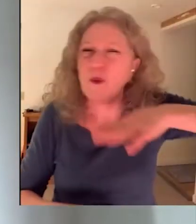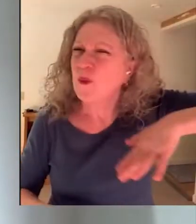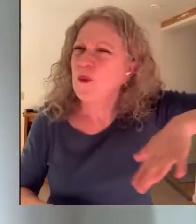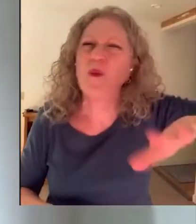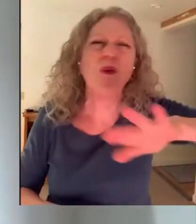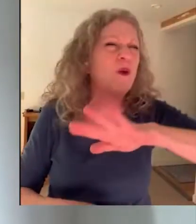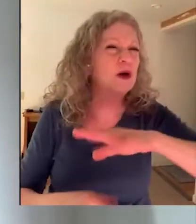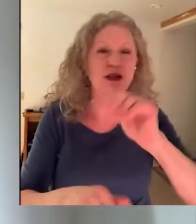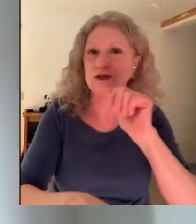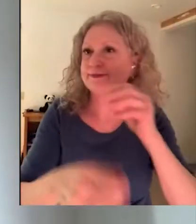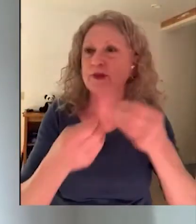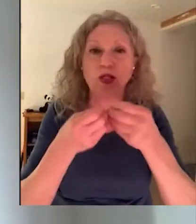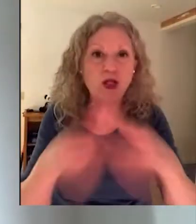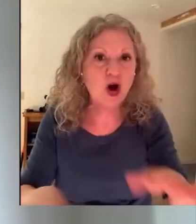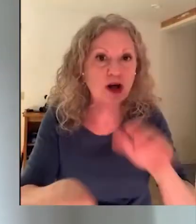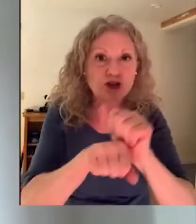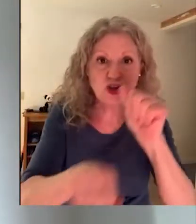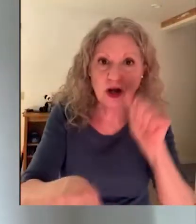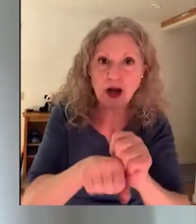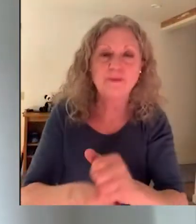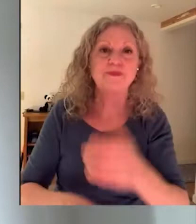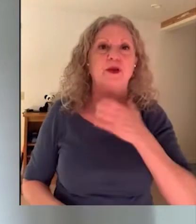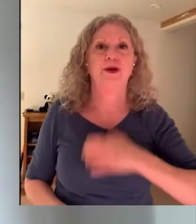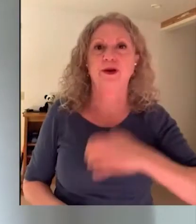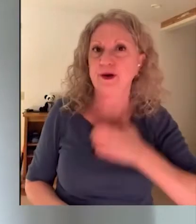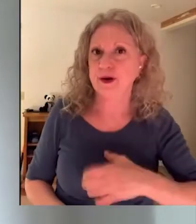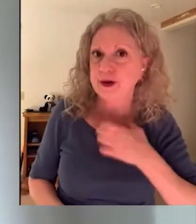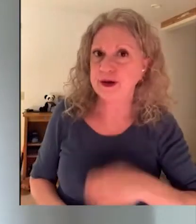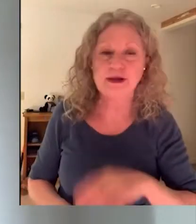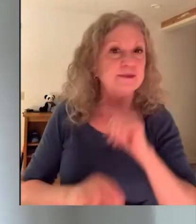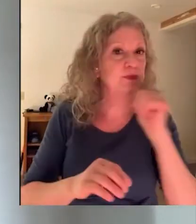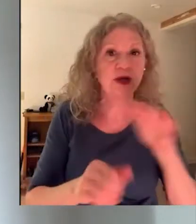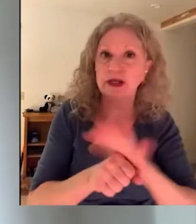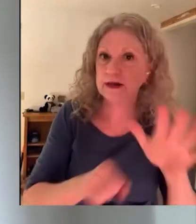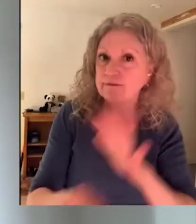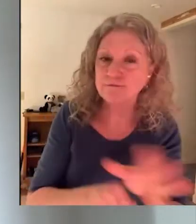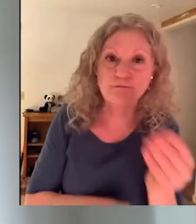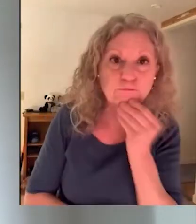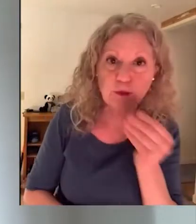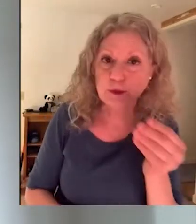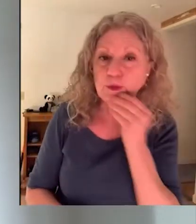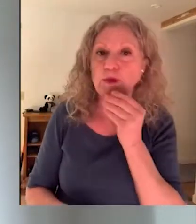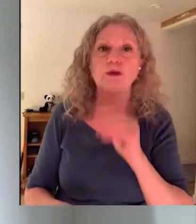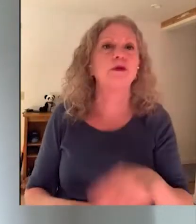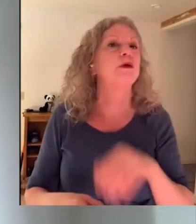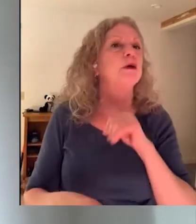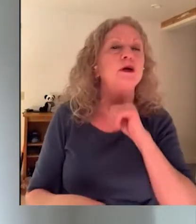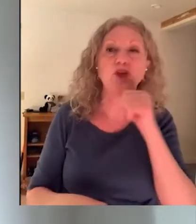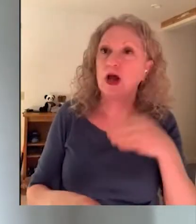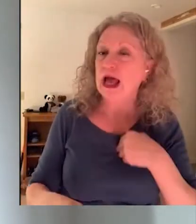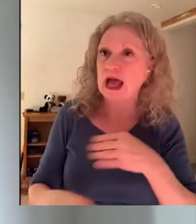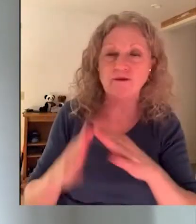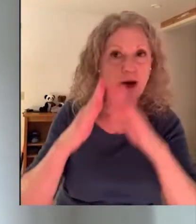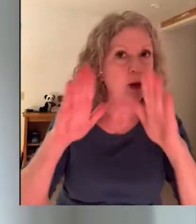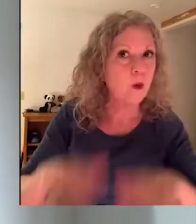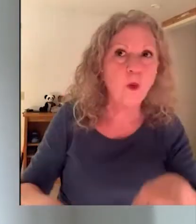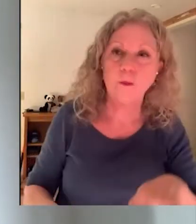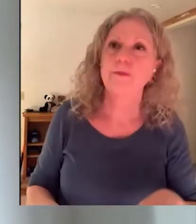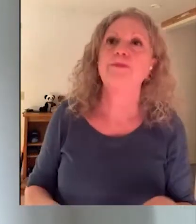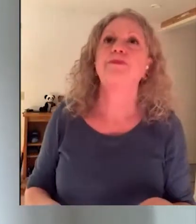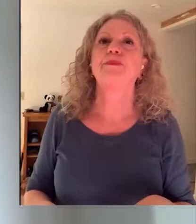loss, hunger, food insecurity, homelessness. All of these have increased over this last